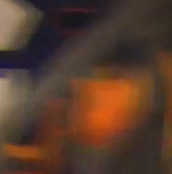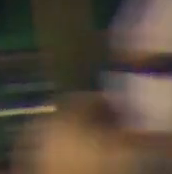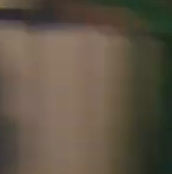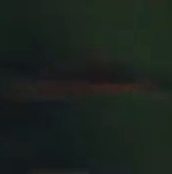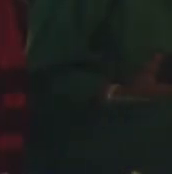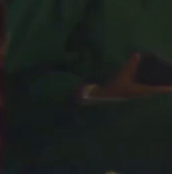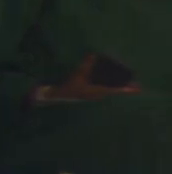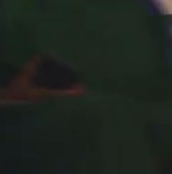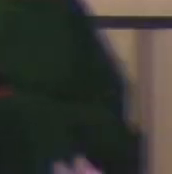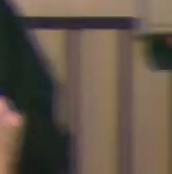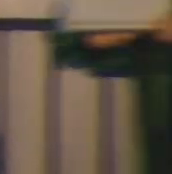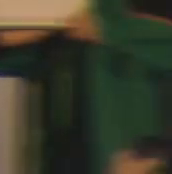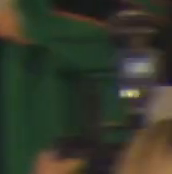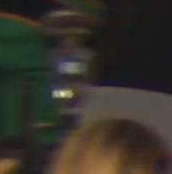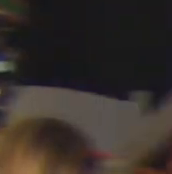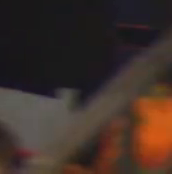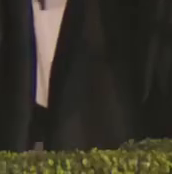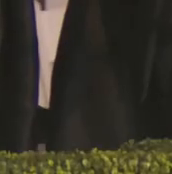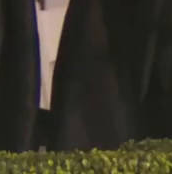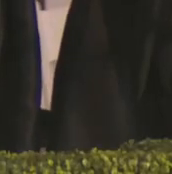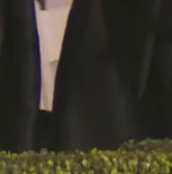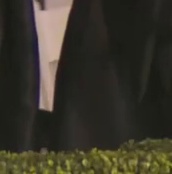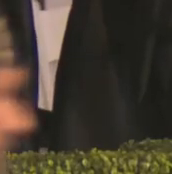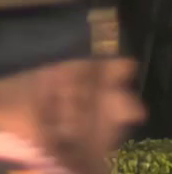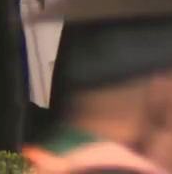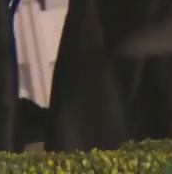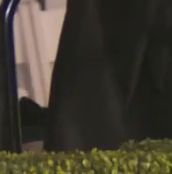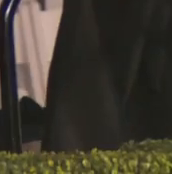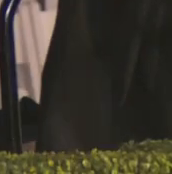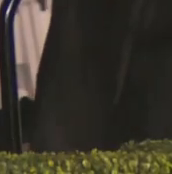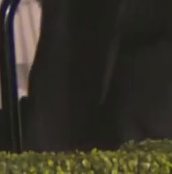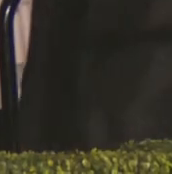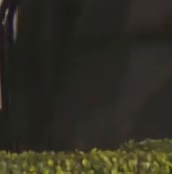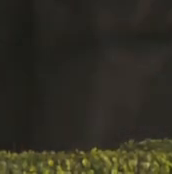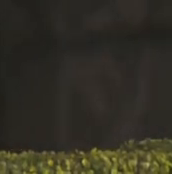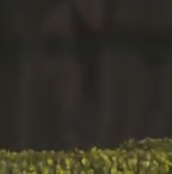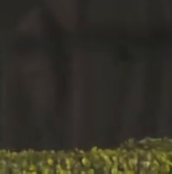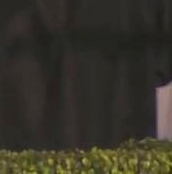Jinlan Miao. Raquel Marie Carmichael.